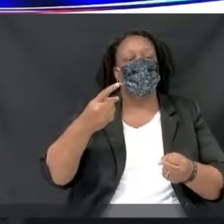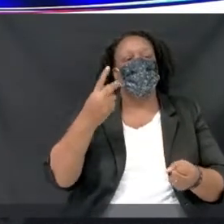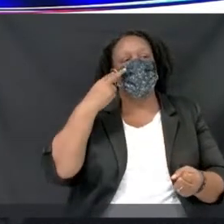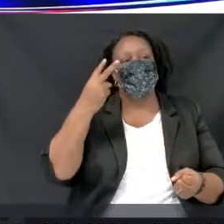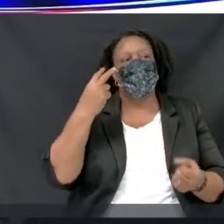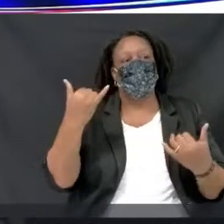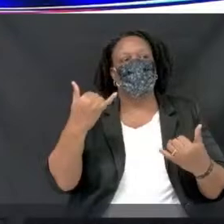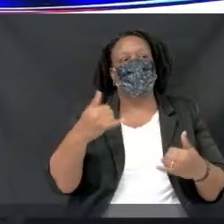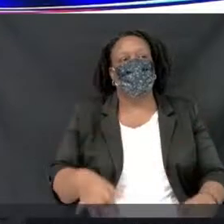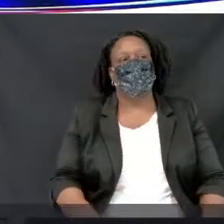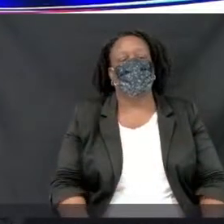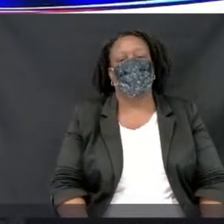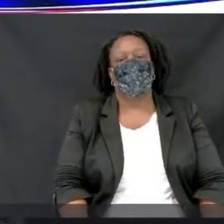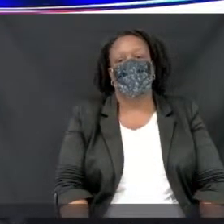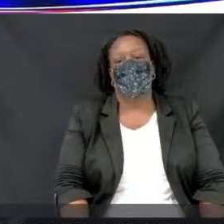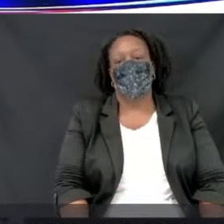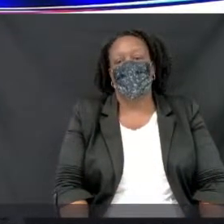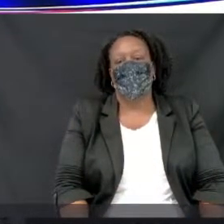Laws.